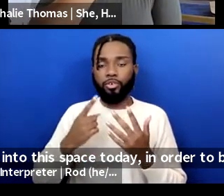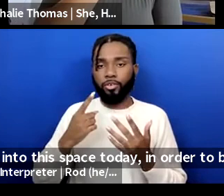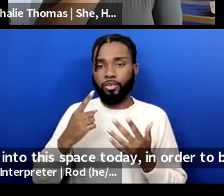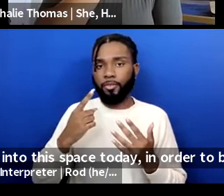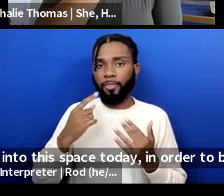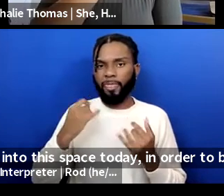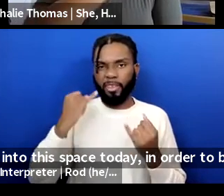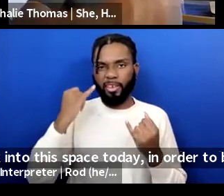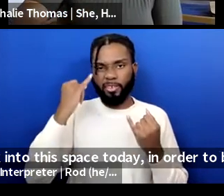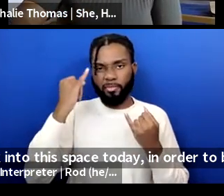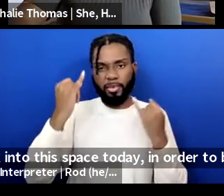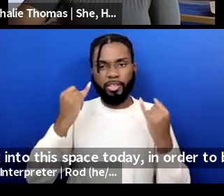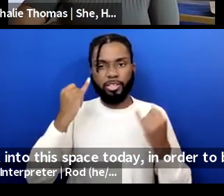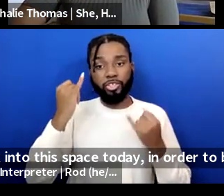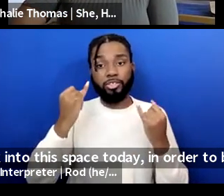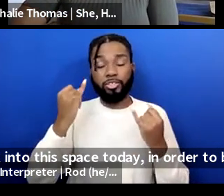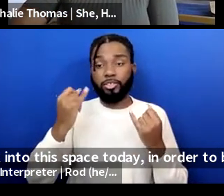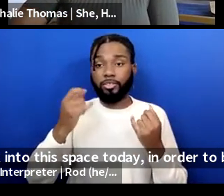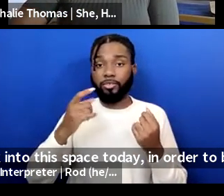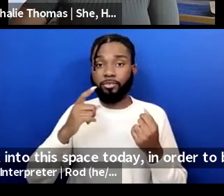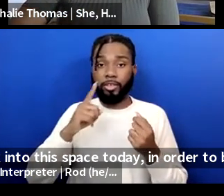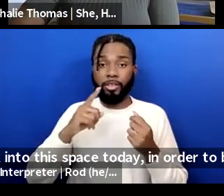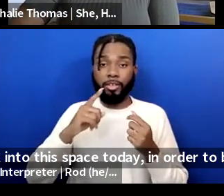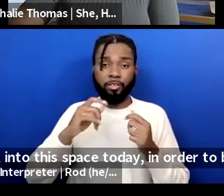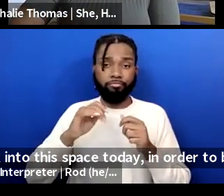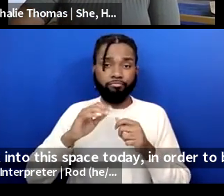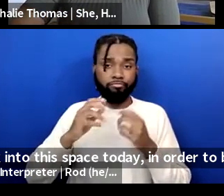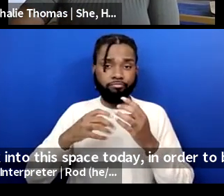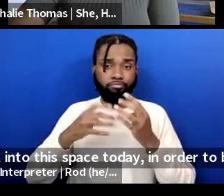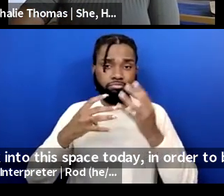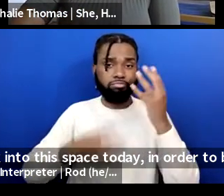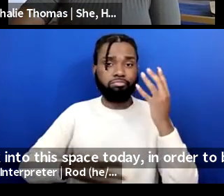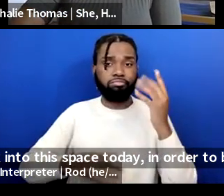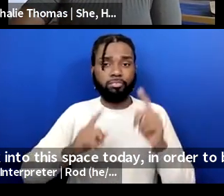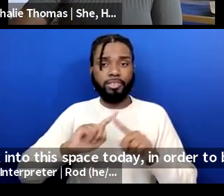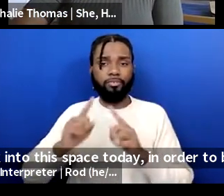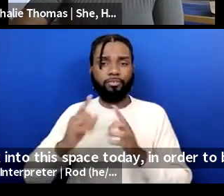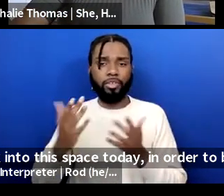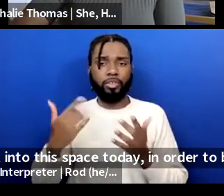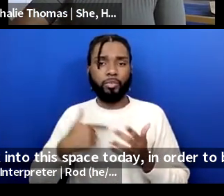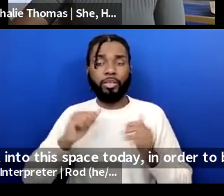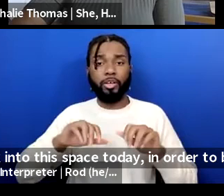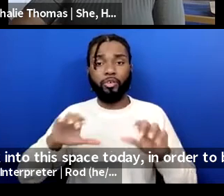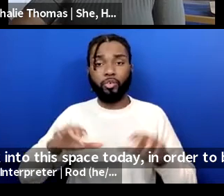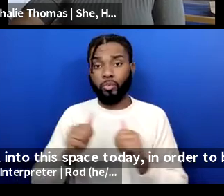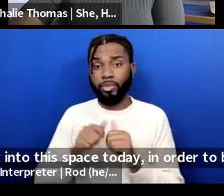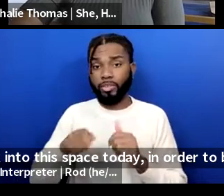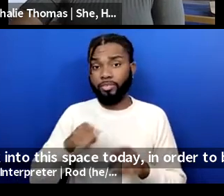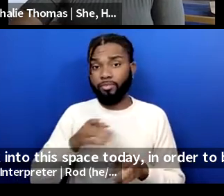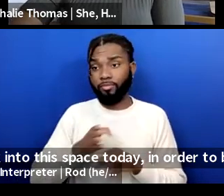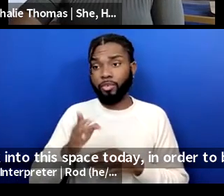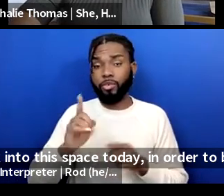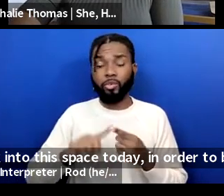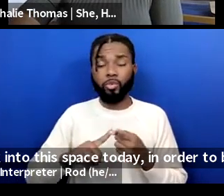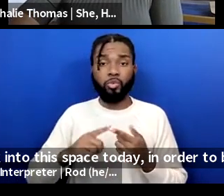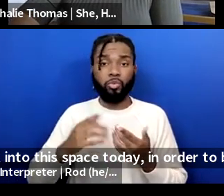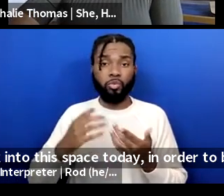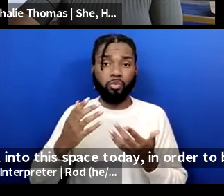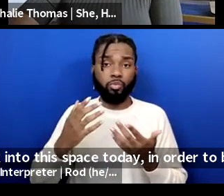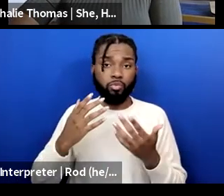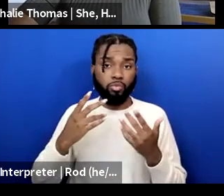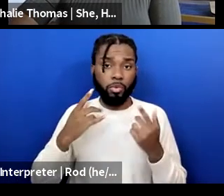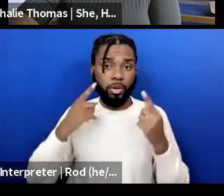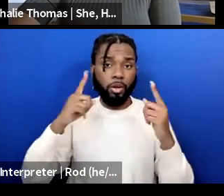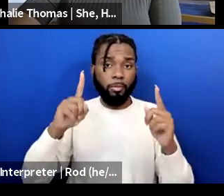imagining the plethora of things that we could be doing with this field in order to accomplish maybe